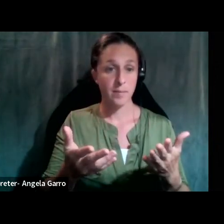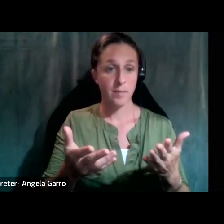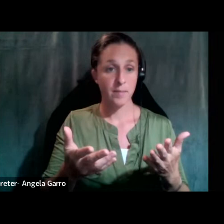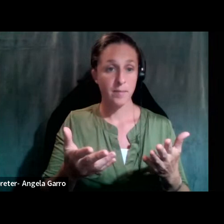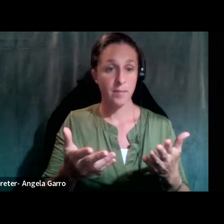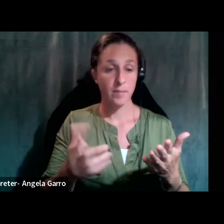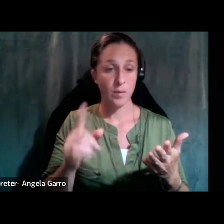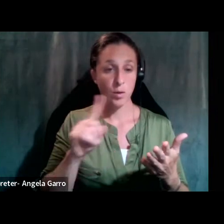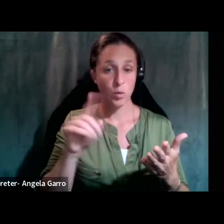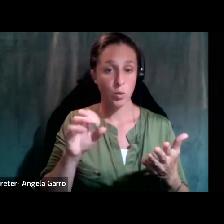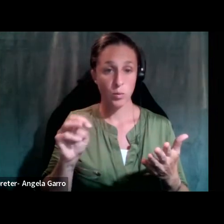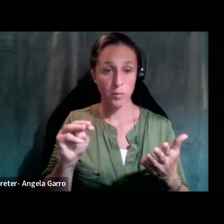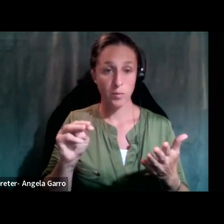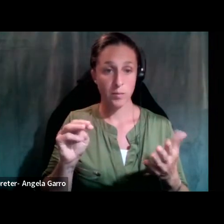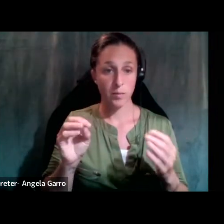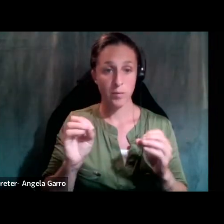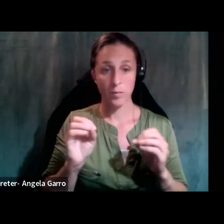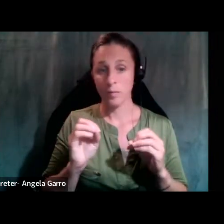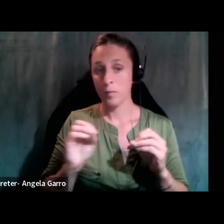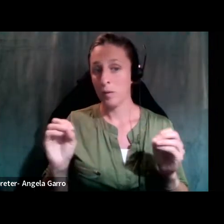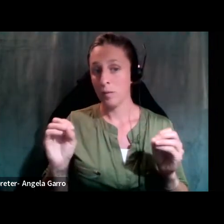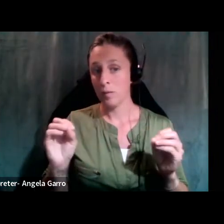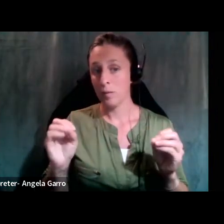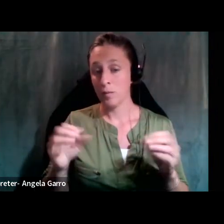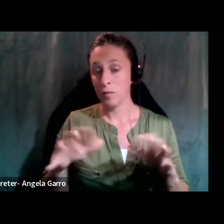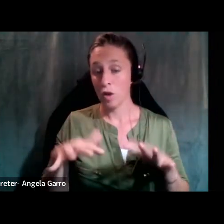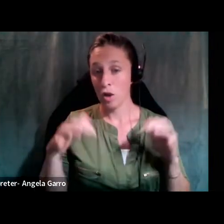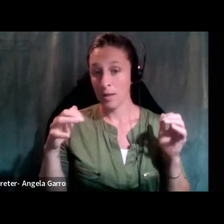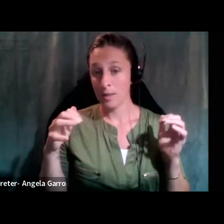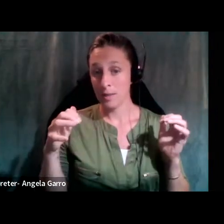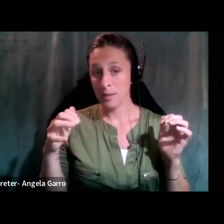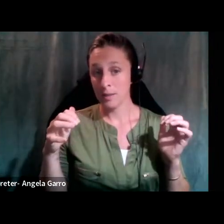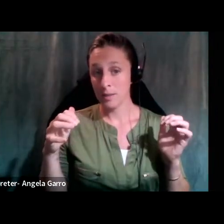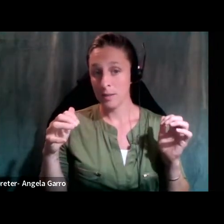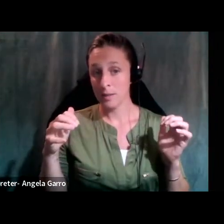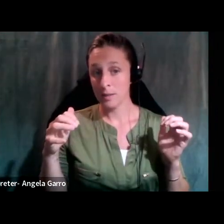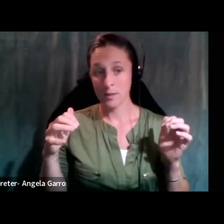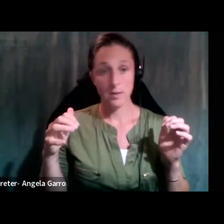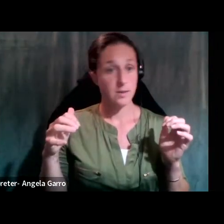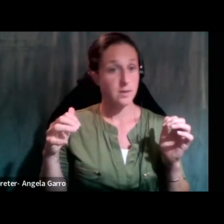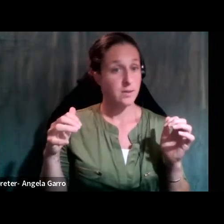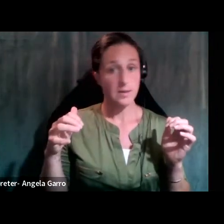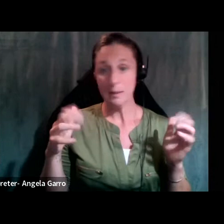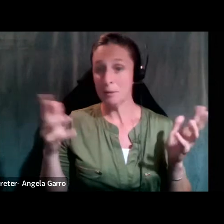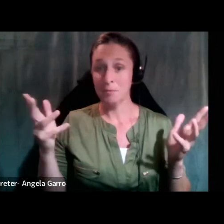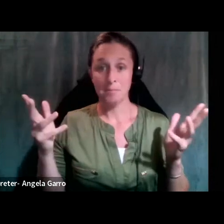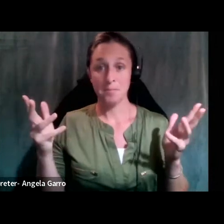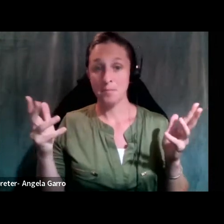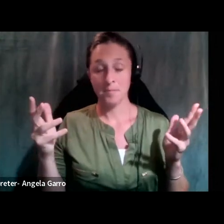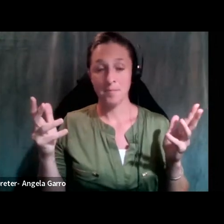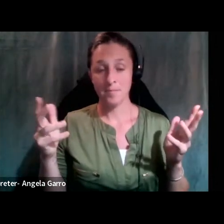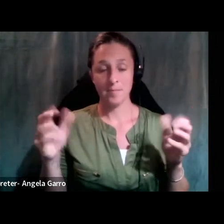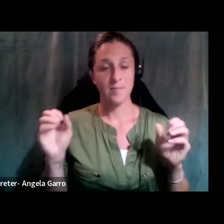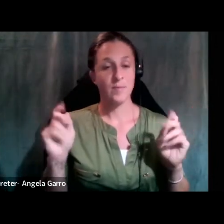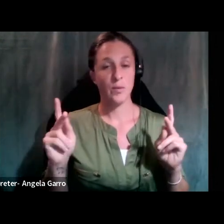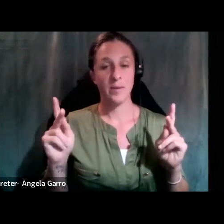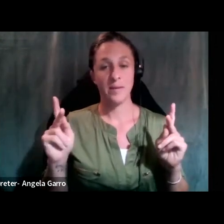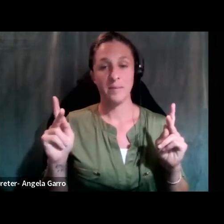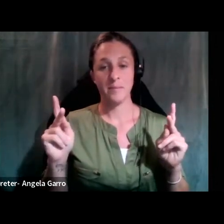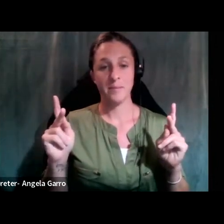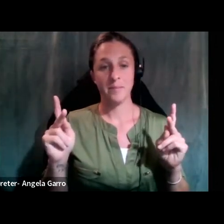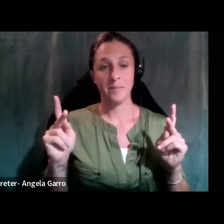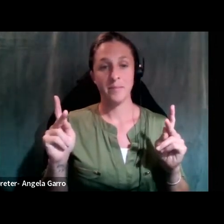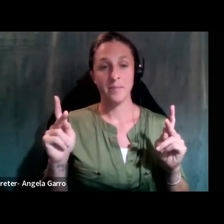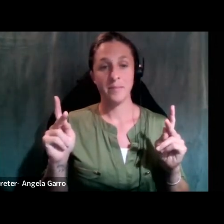On the Zoom? none. None on Zoom. Anybody in the audience? Not so much. Okay.